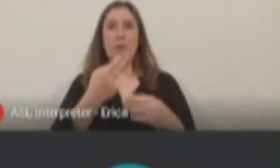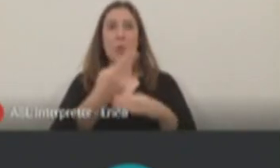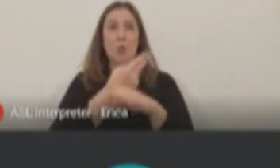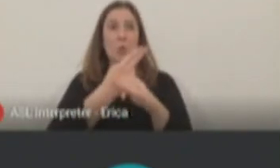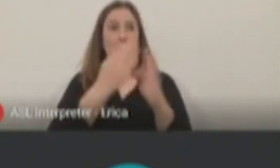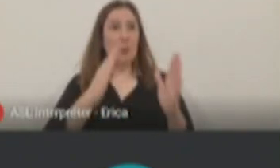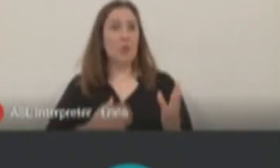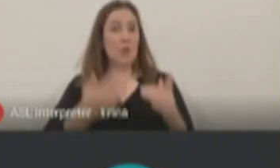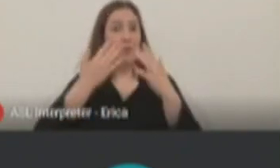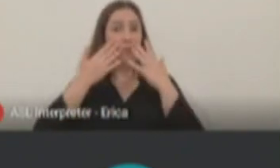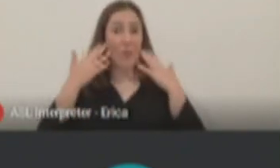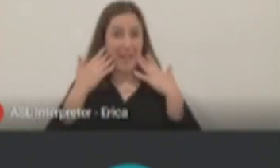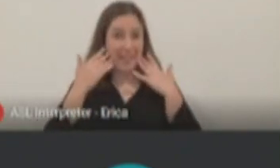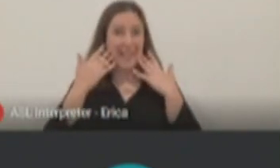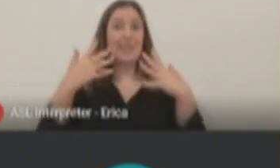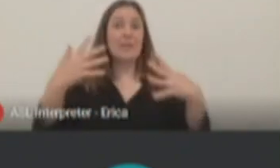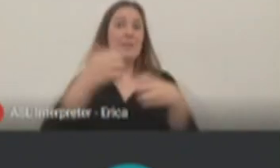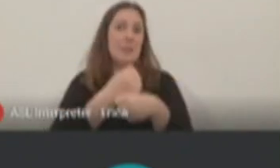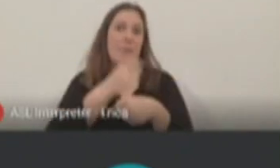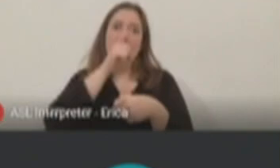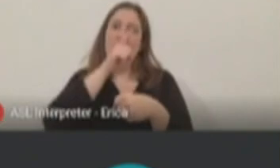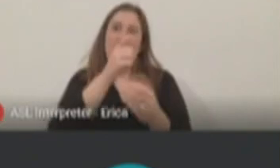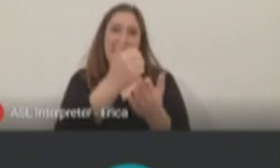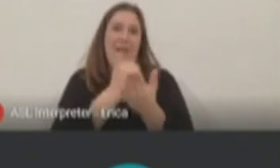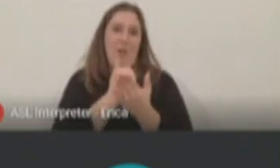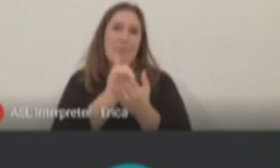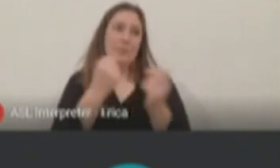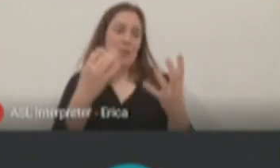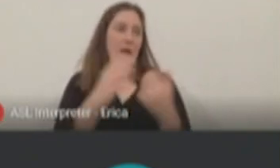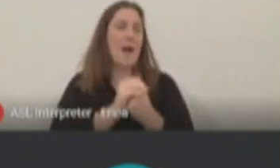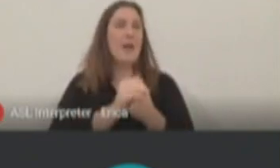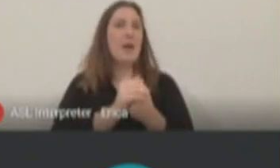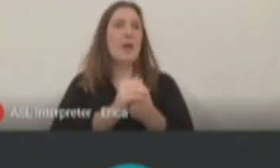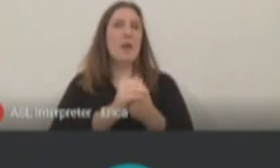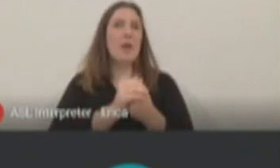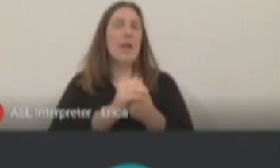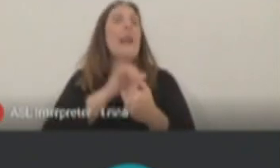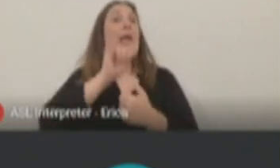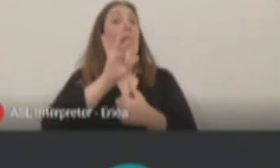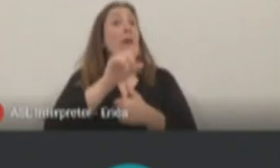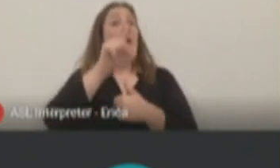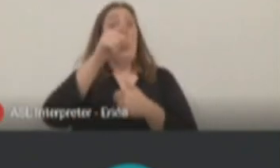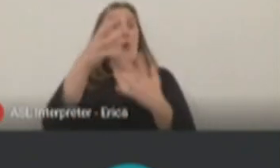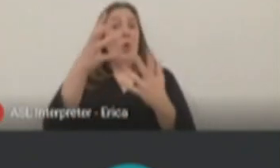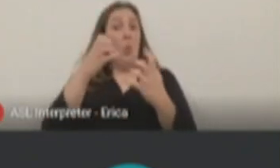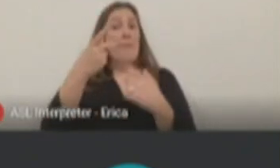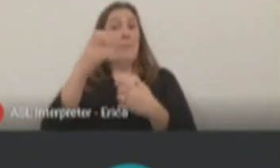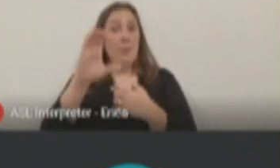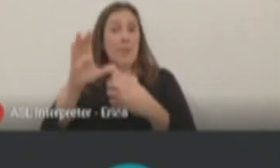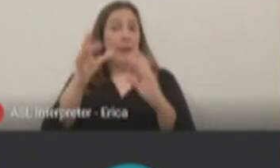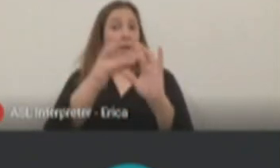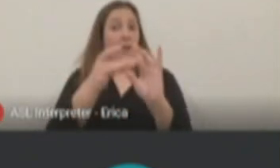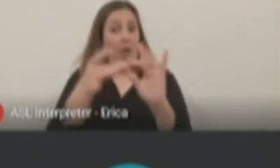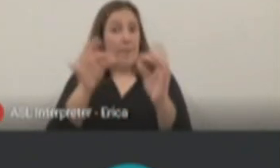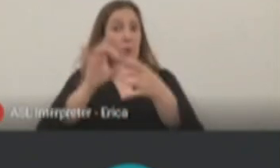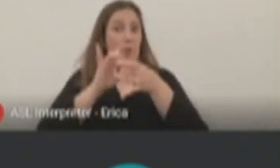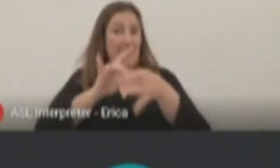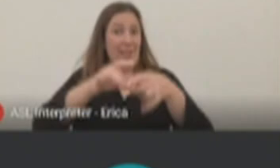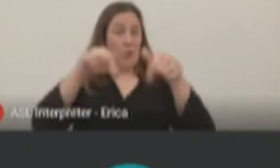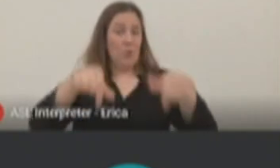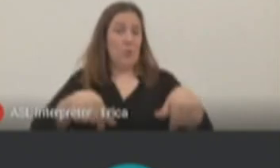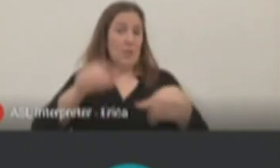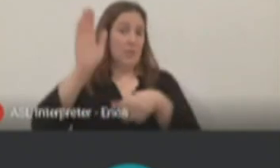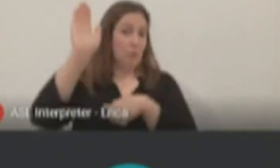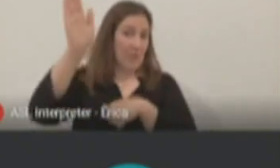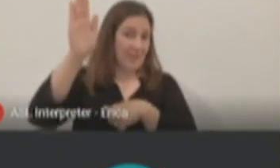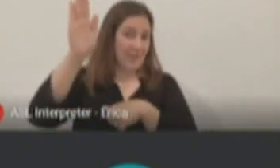user-friendly summary was very helpful. Particularly if you're seeking public comment for such a presentation, I think